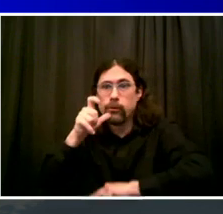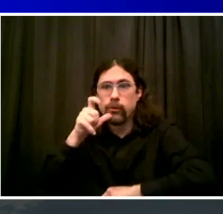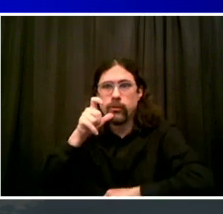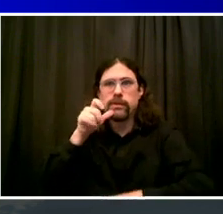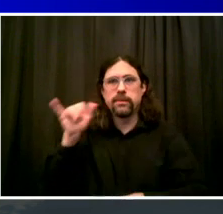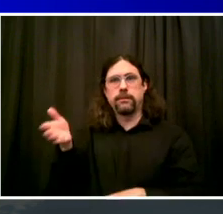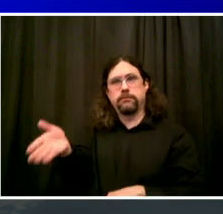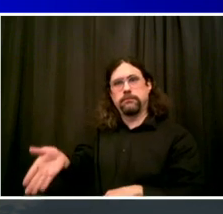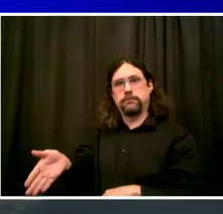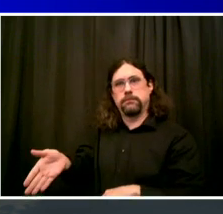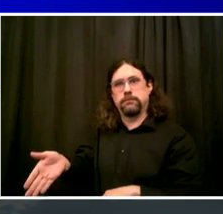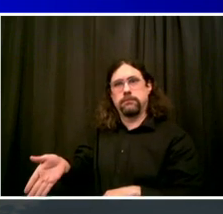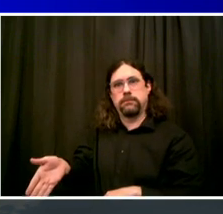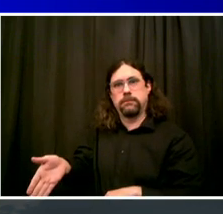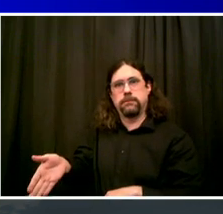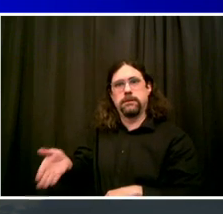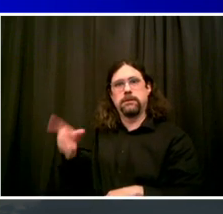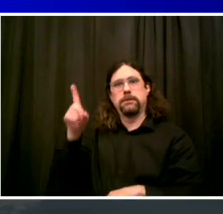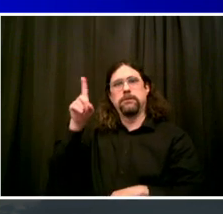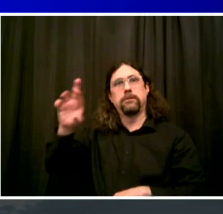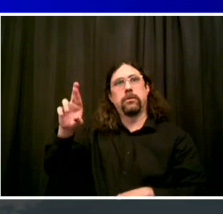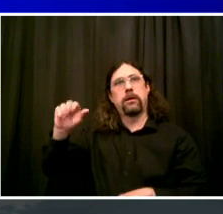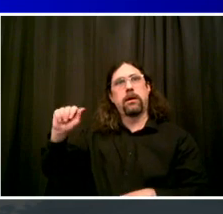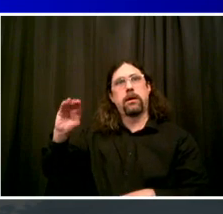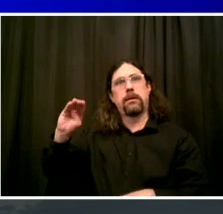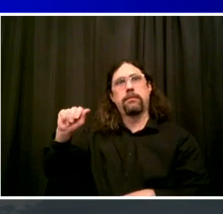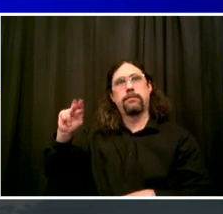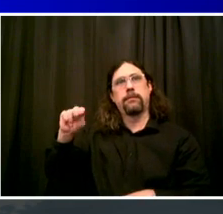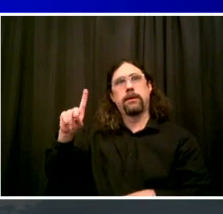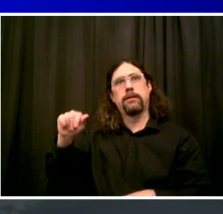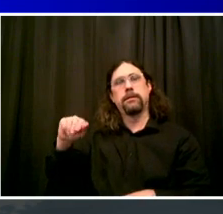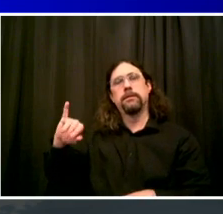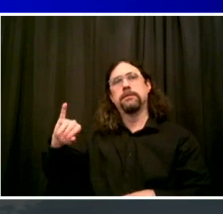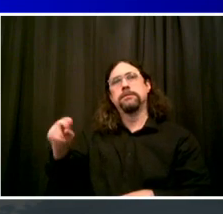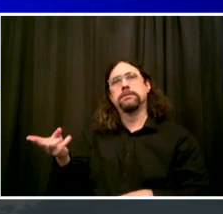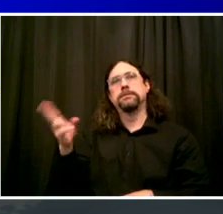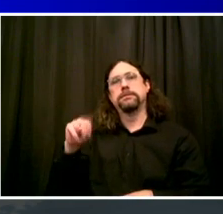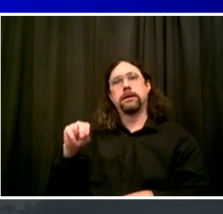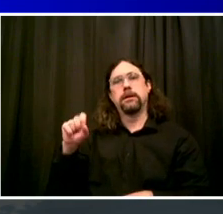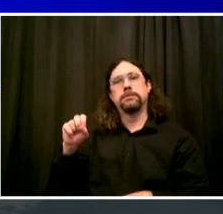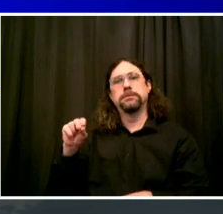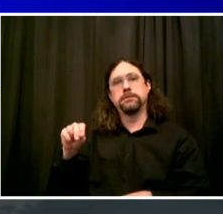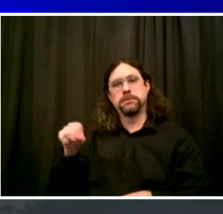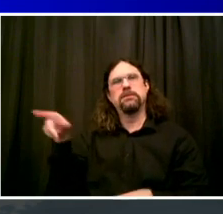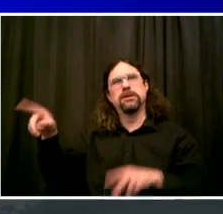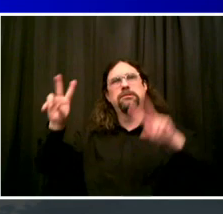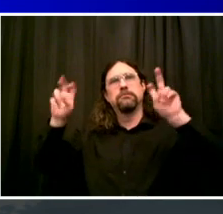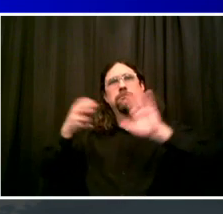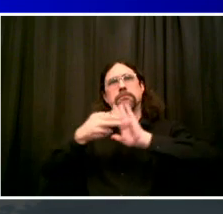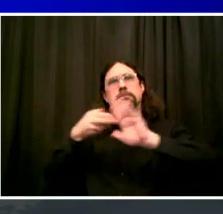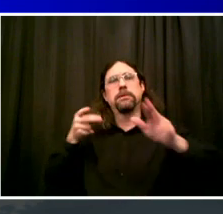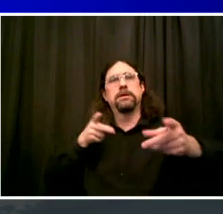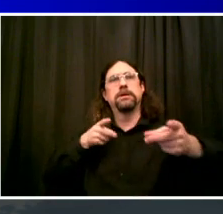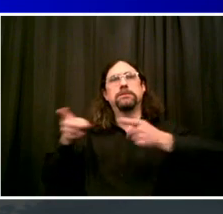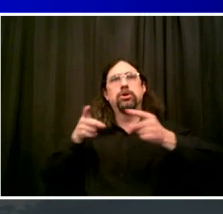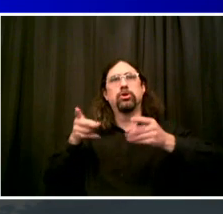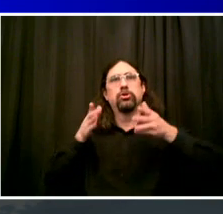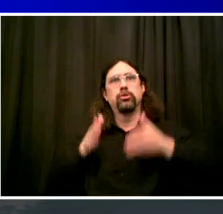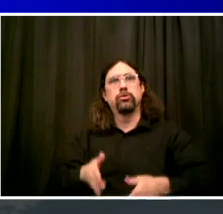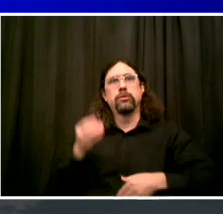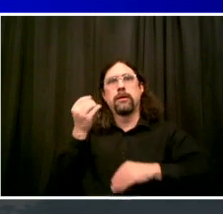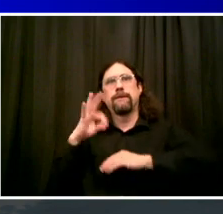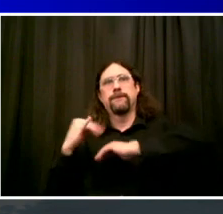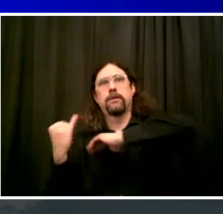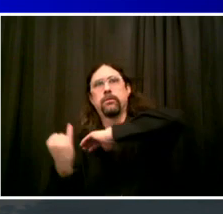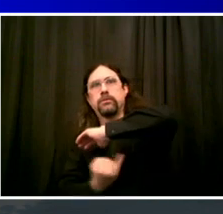Health and Hospitals. Now, Dr. Johnson is not only a great physician herself, but she has built a career